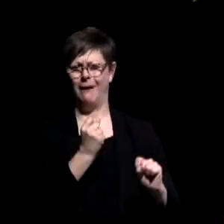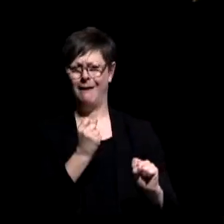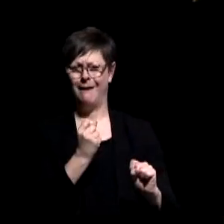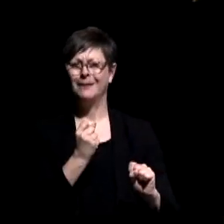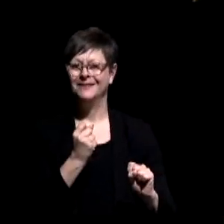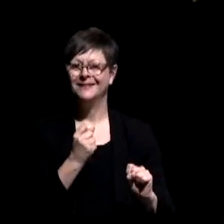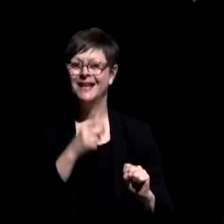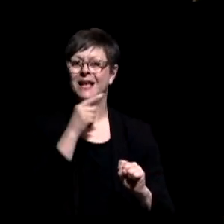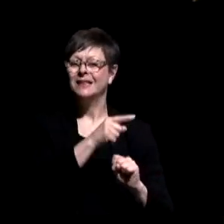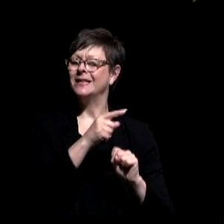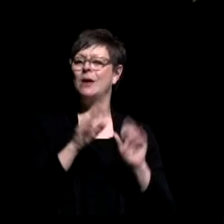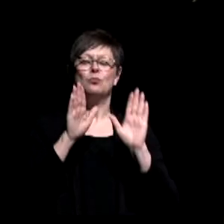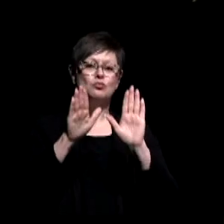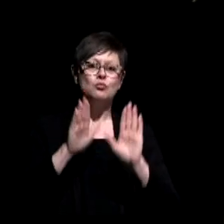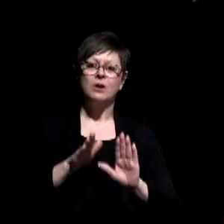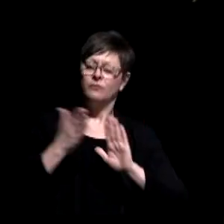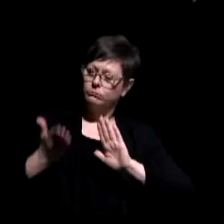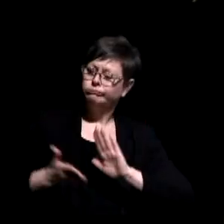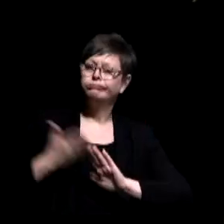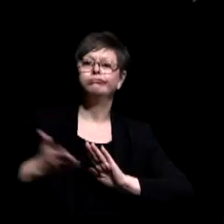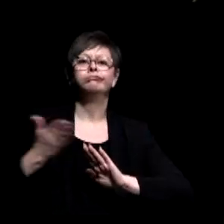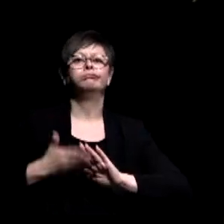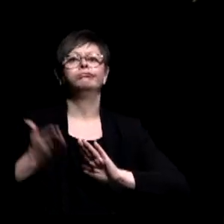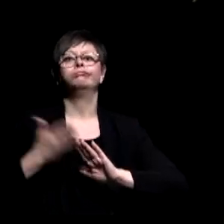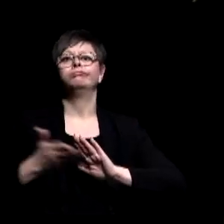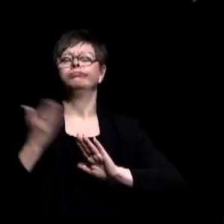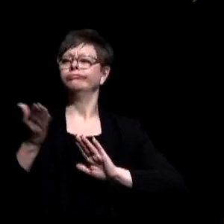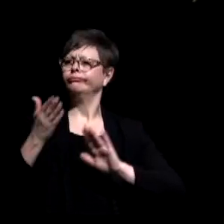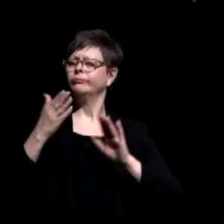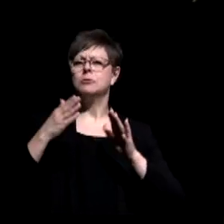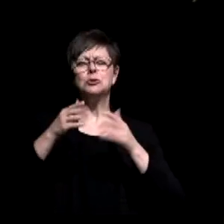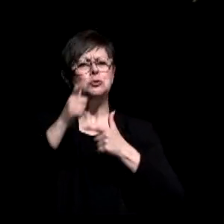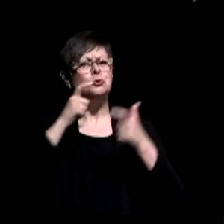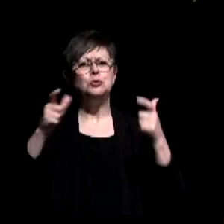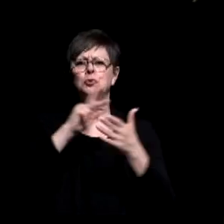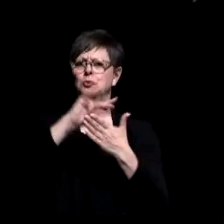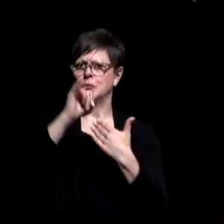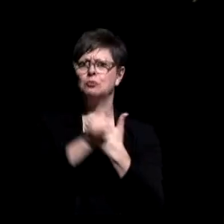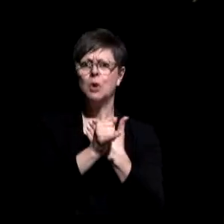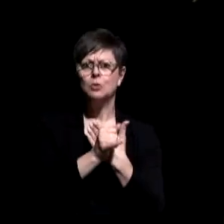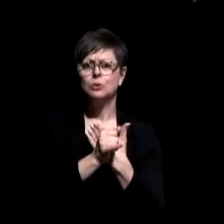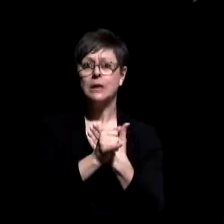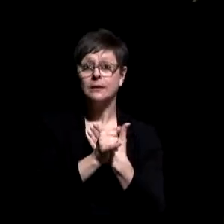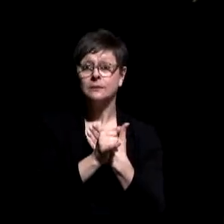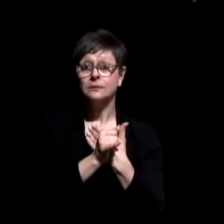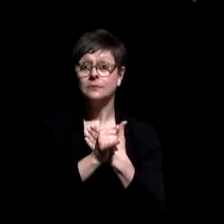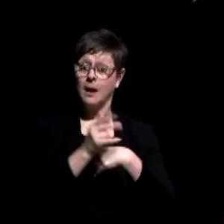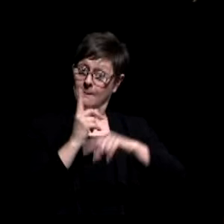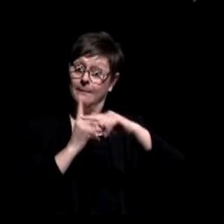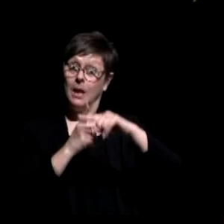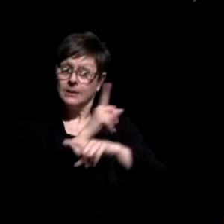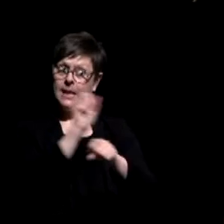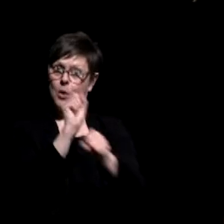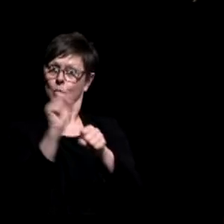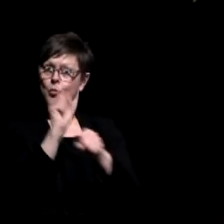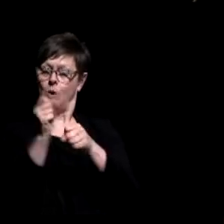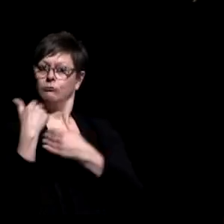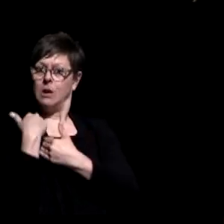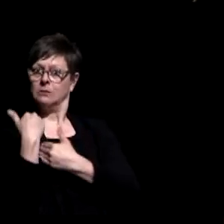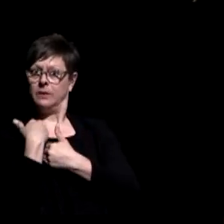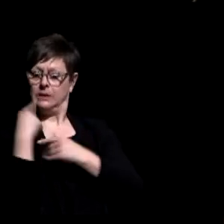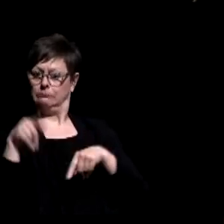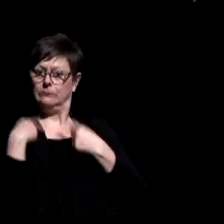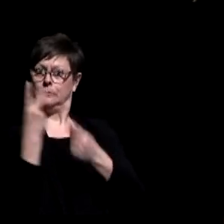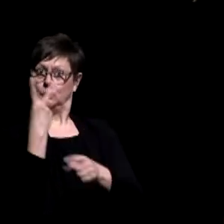successfully executed several large-scale projects in addition to their standard workload over the past 2